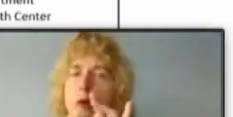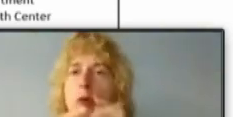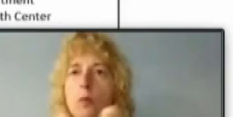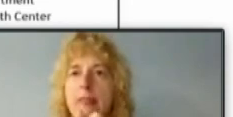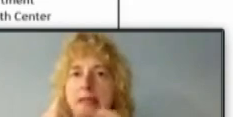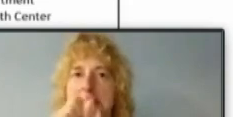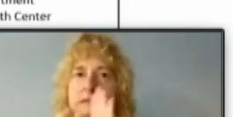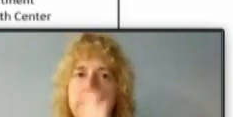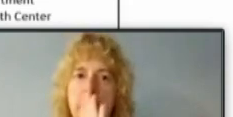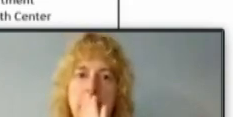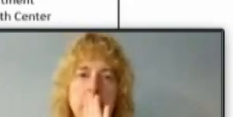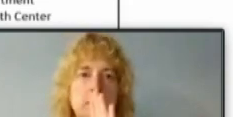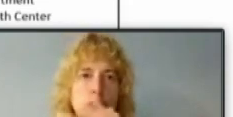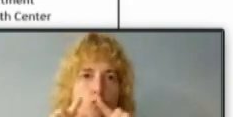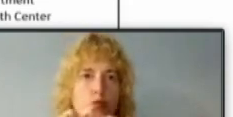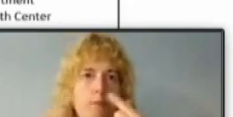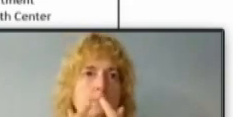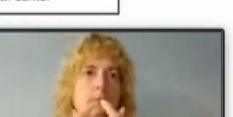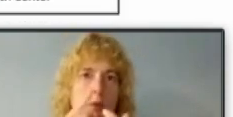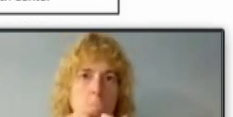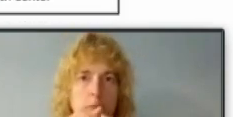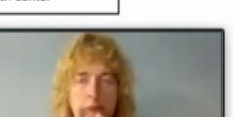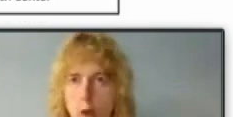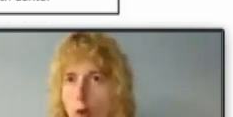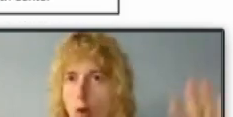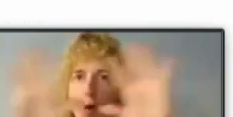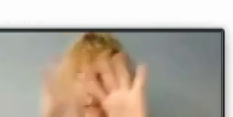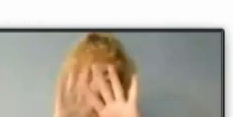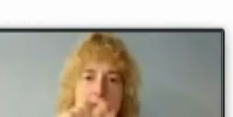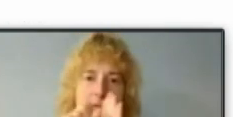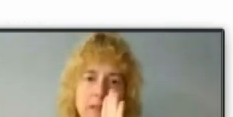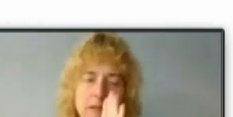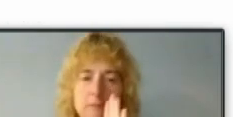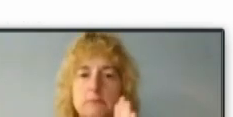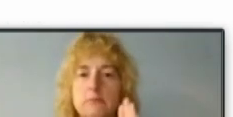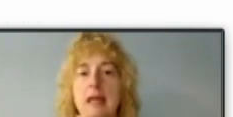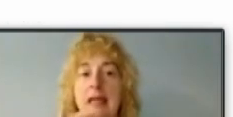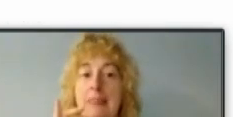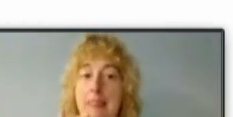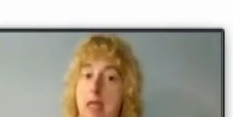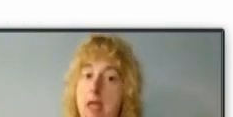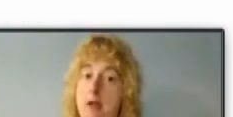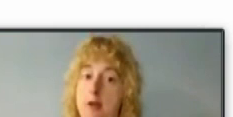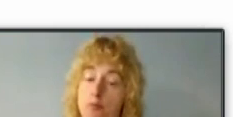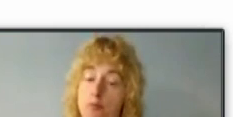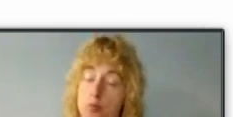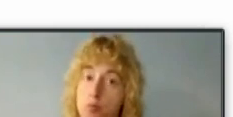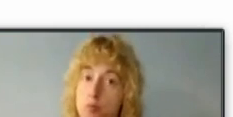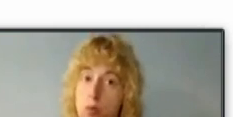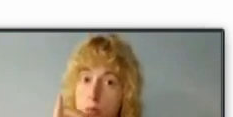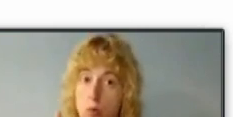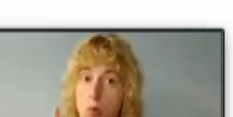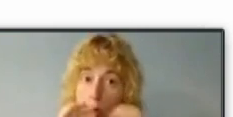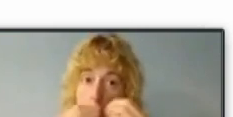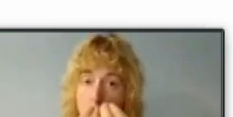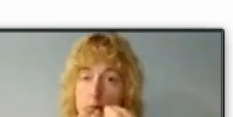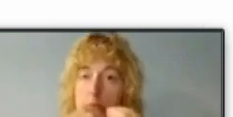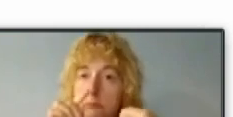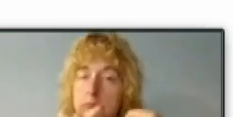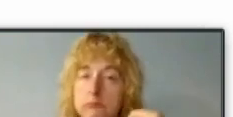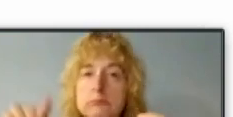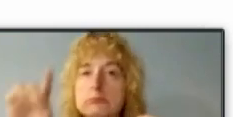project that I want to talk about represents our work with some of these organizations. And this is something that is